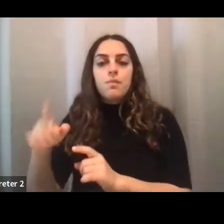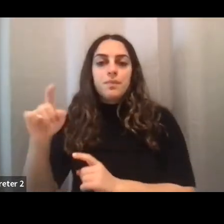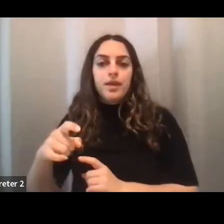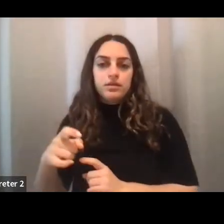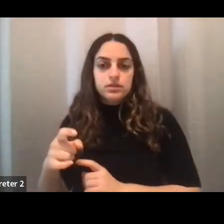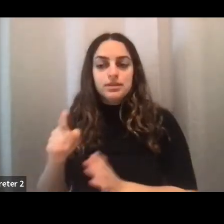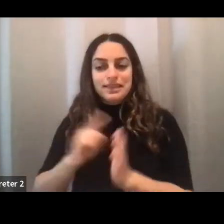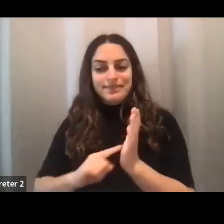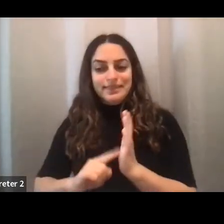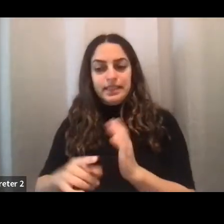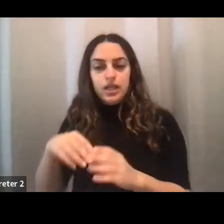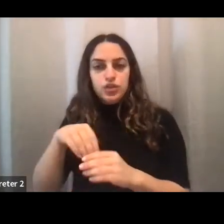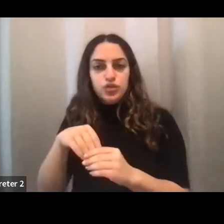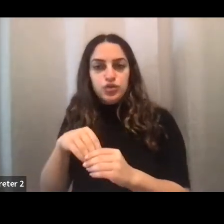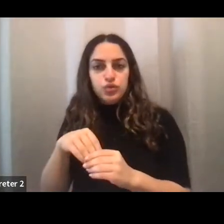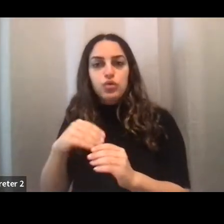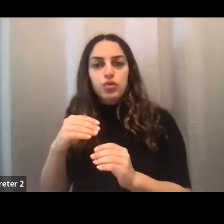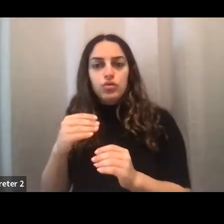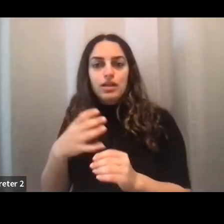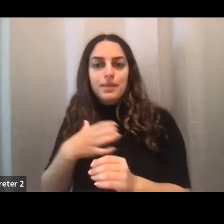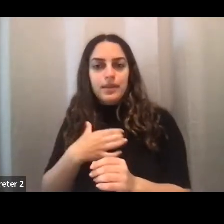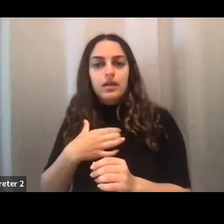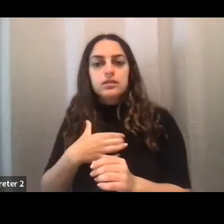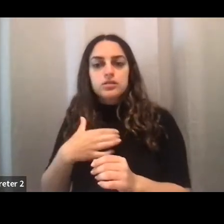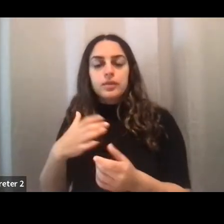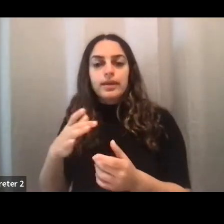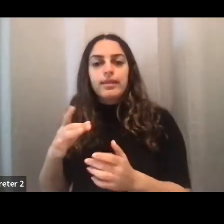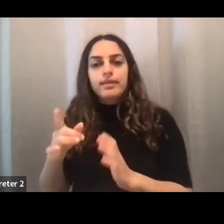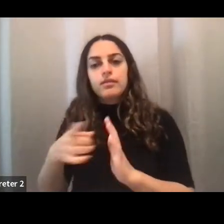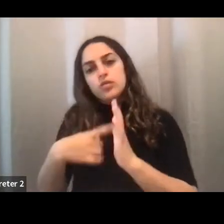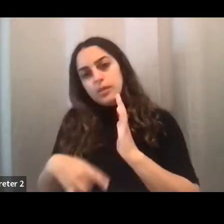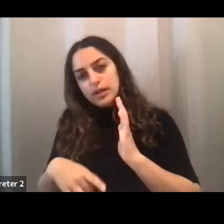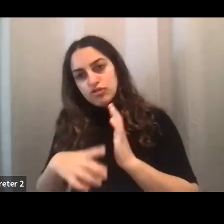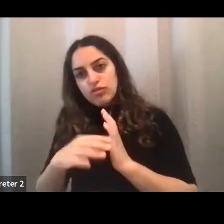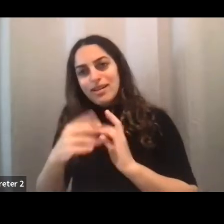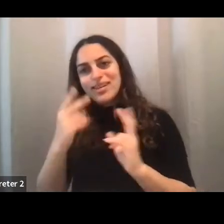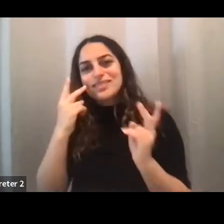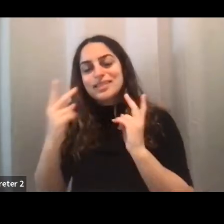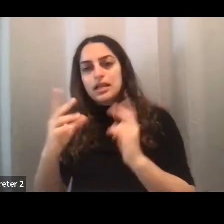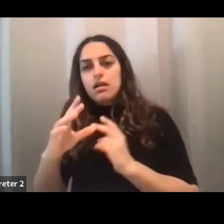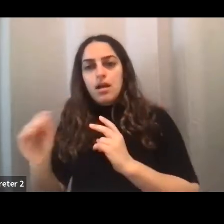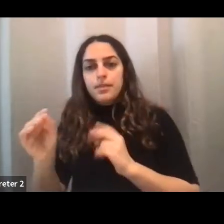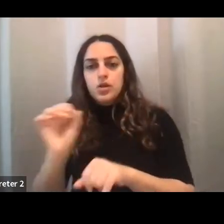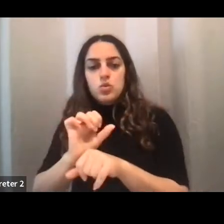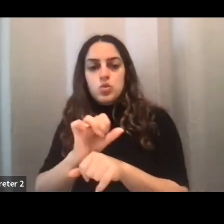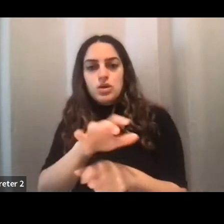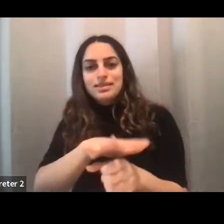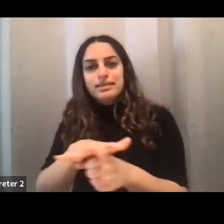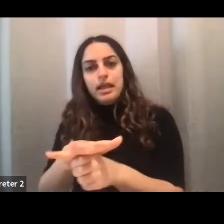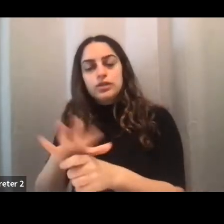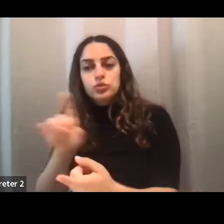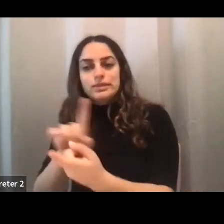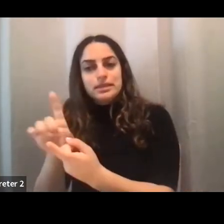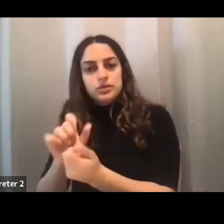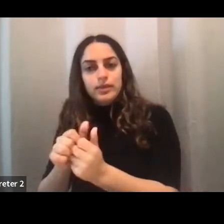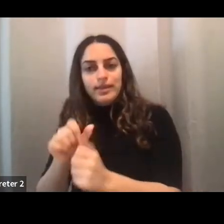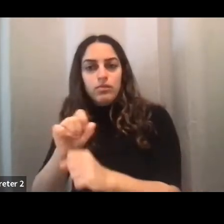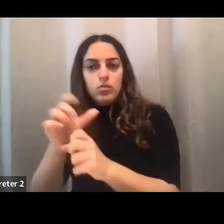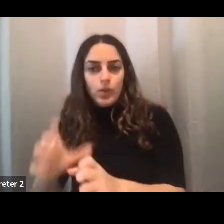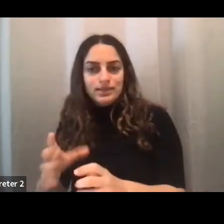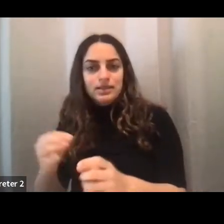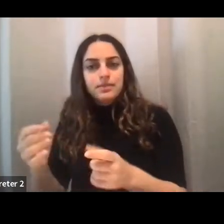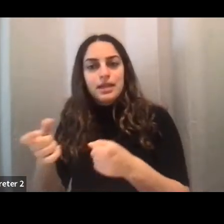internal complaints of discrimination and visit company worksites to meet with employees and managers to discuss